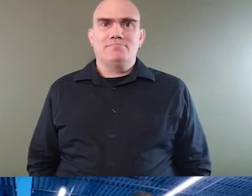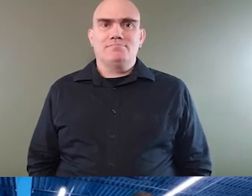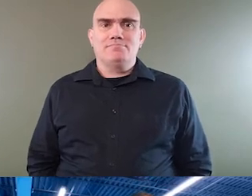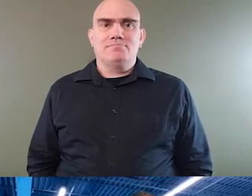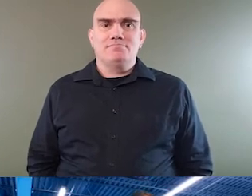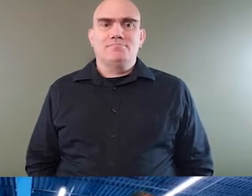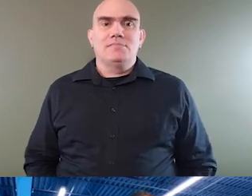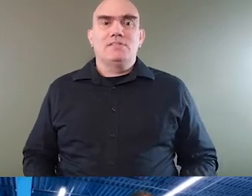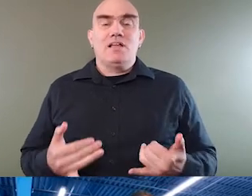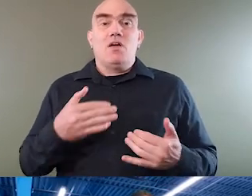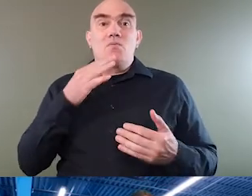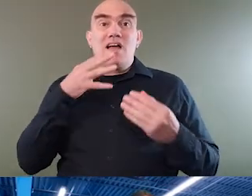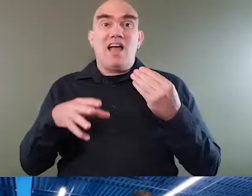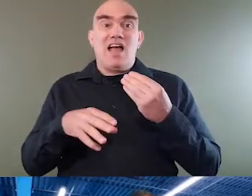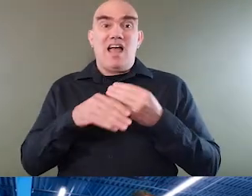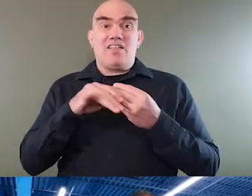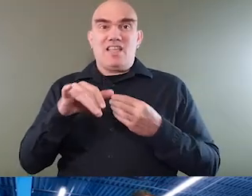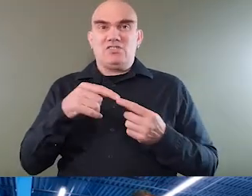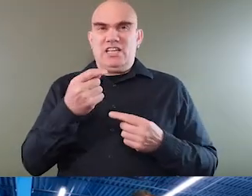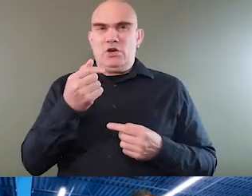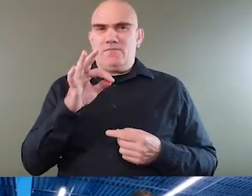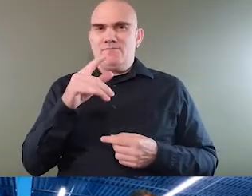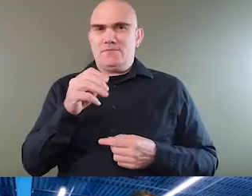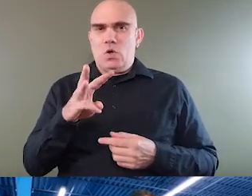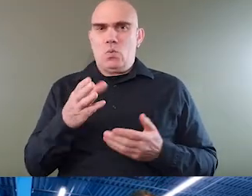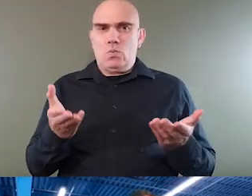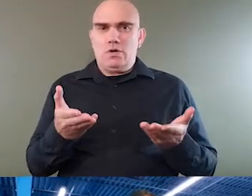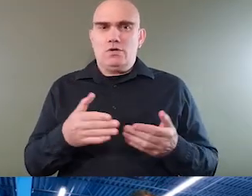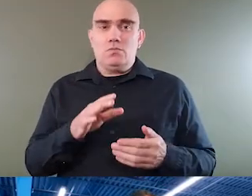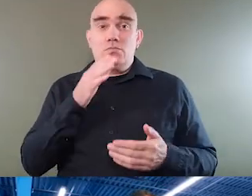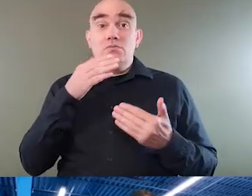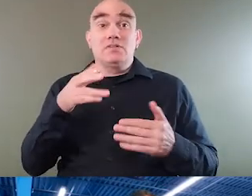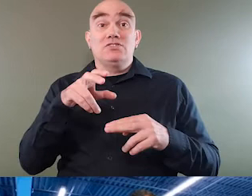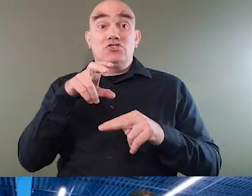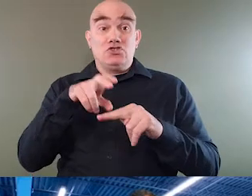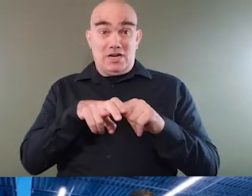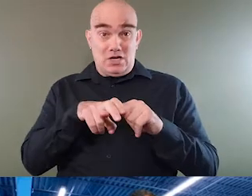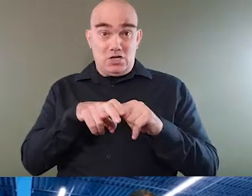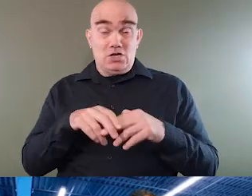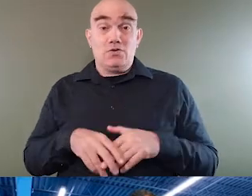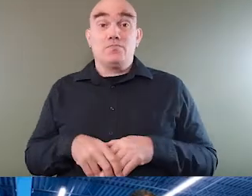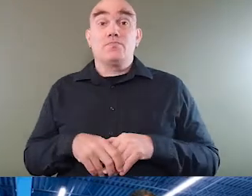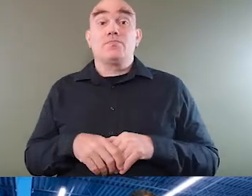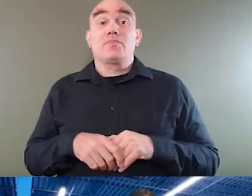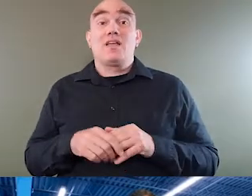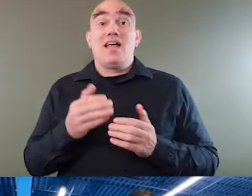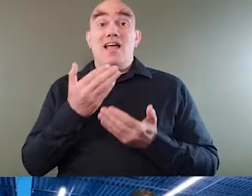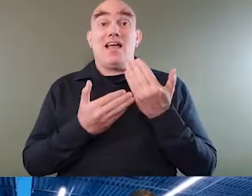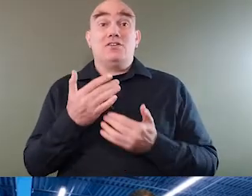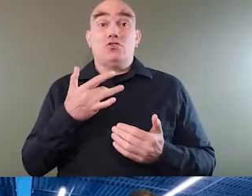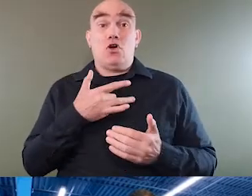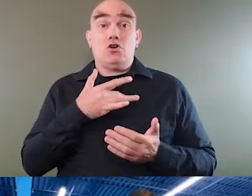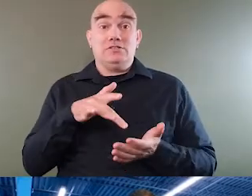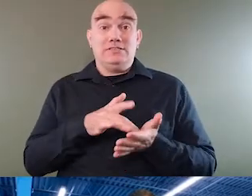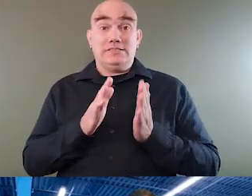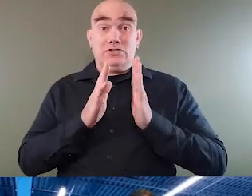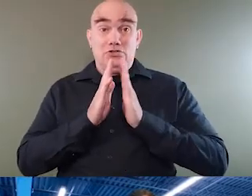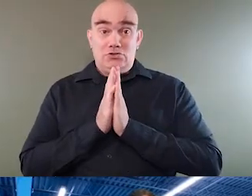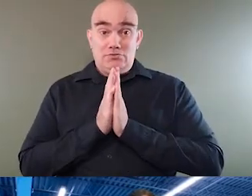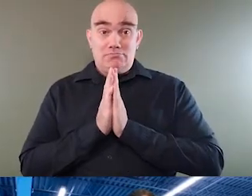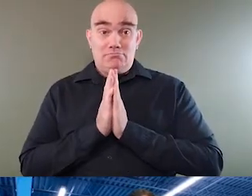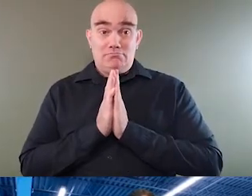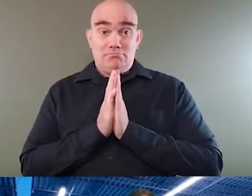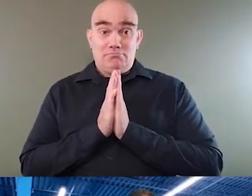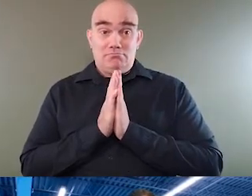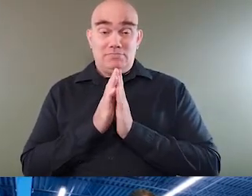All right, we're gonna add that to a little flow here. So we will take chair, hands to heart center,